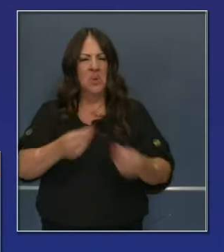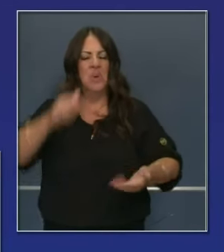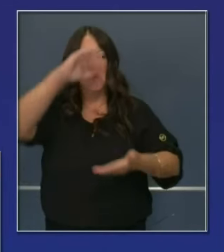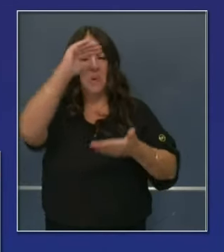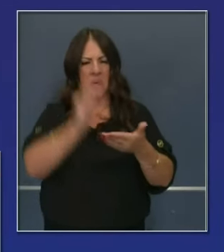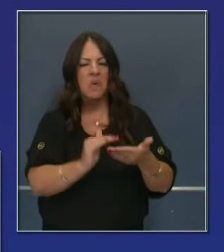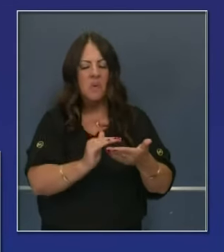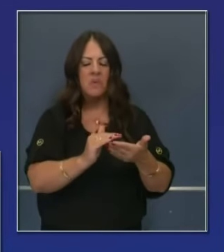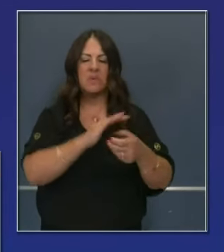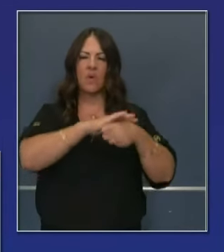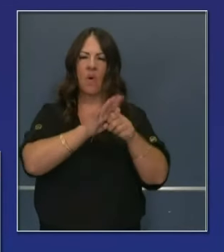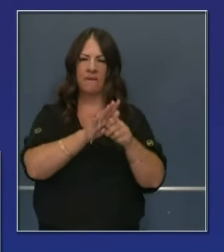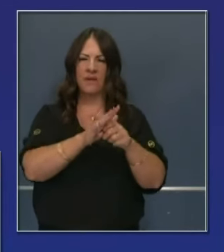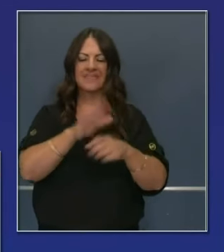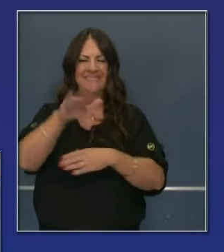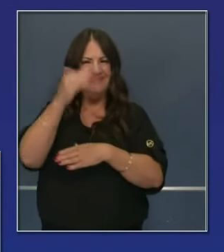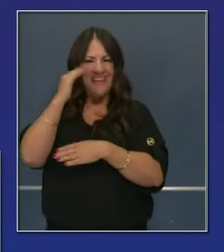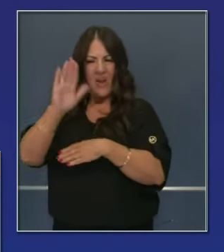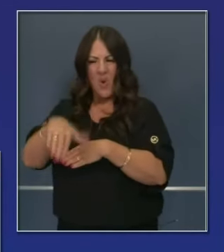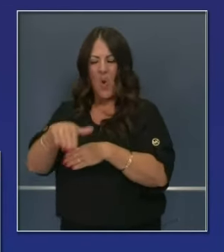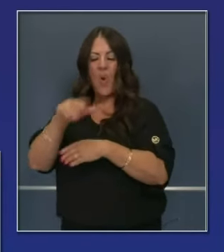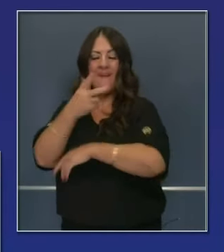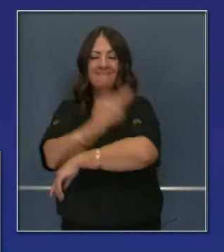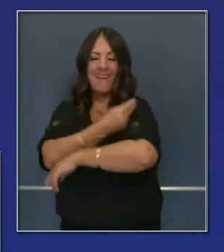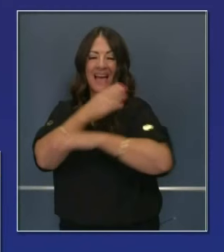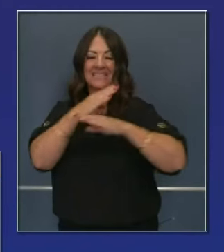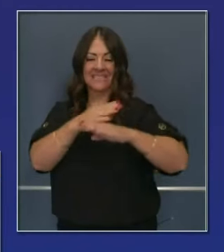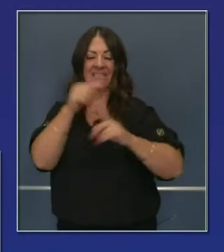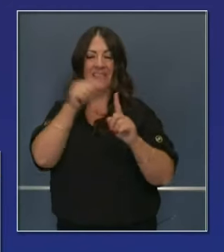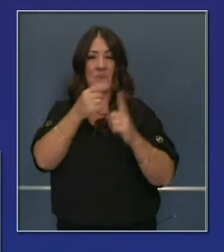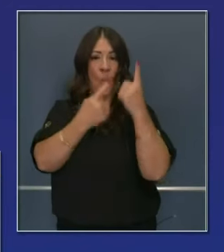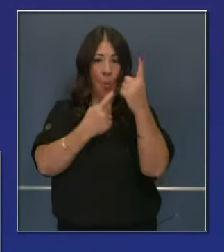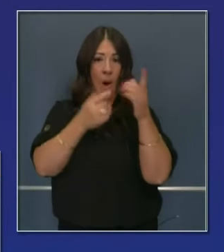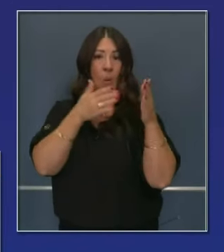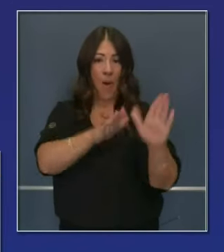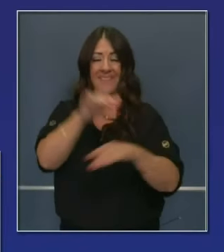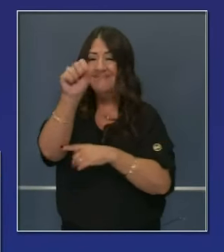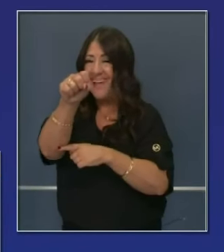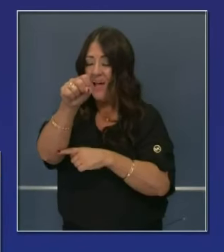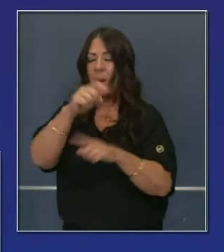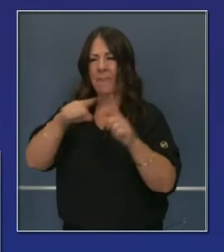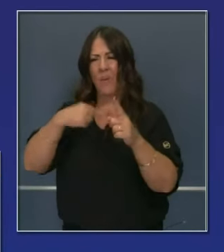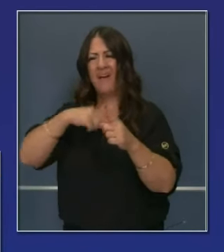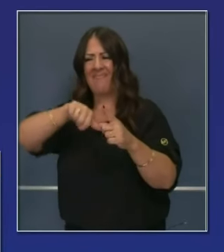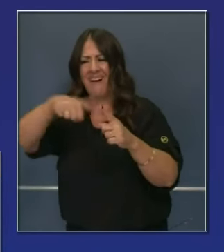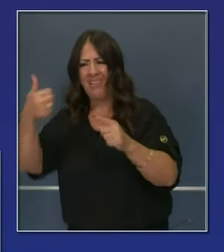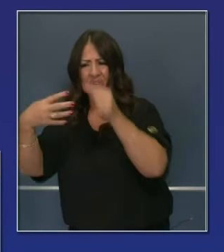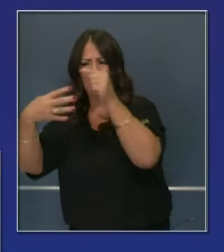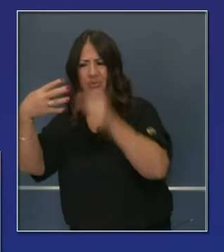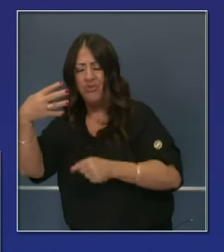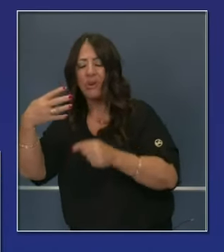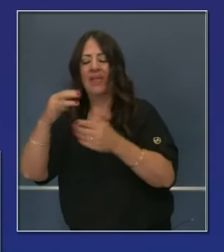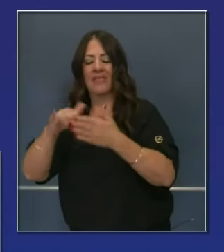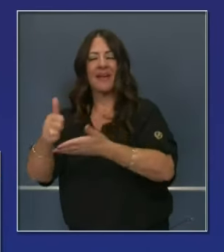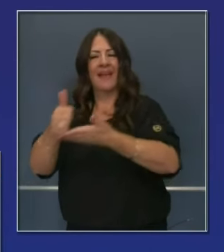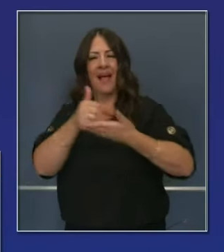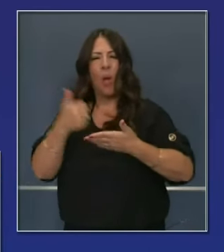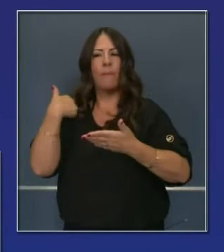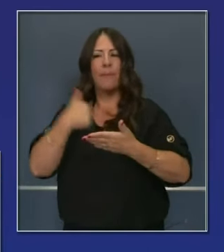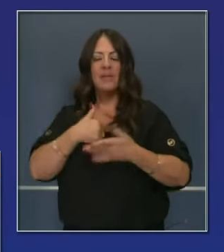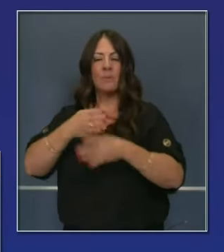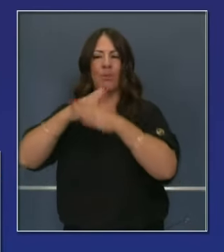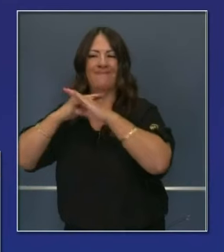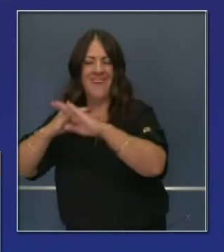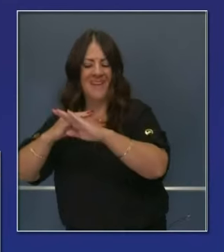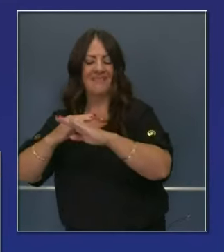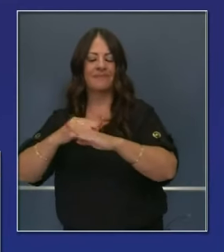are one part, long-windedly, of that approach. We have all of these other modalities and strategies on prevention, containment, and